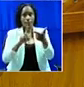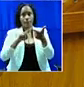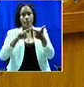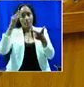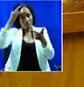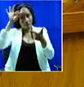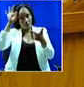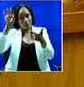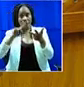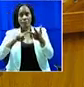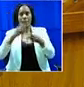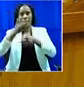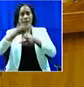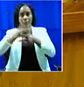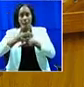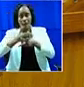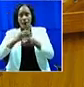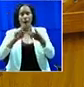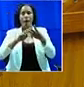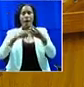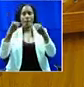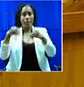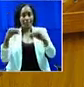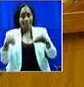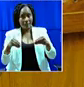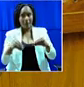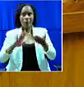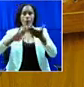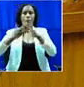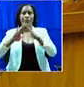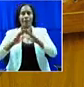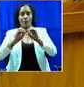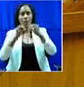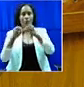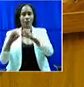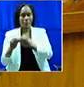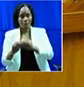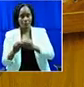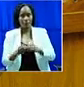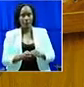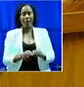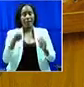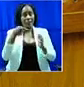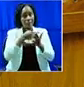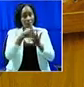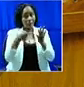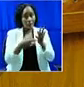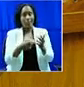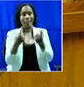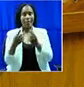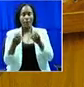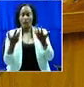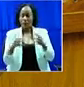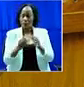labor, business, and community organizations. And this has been done through intensive